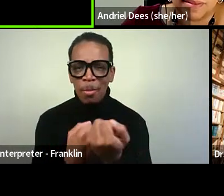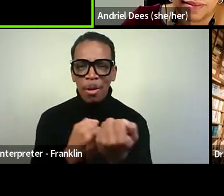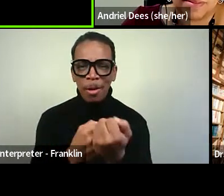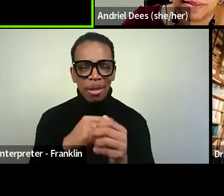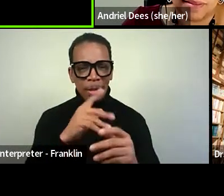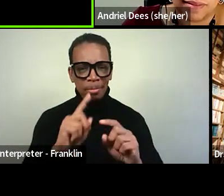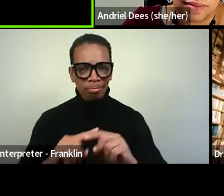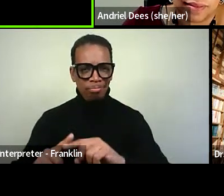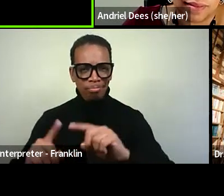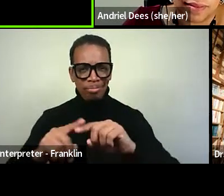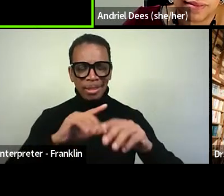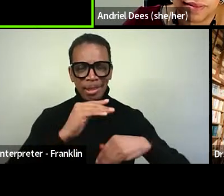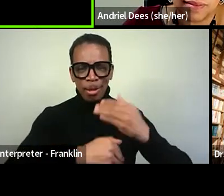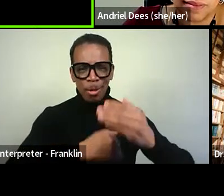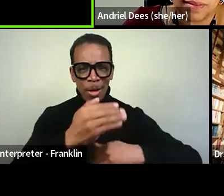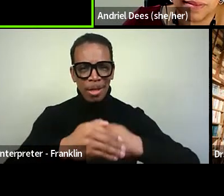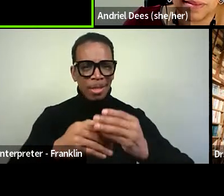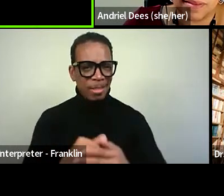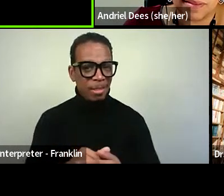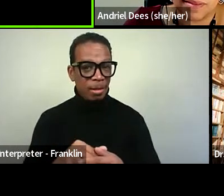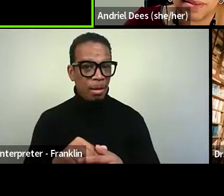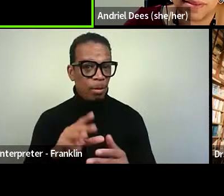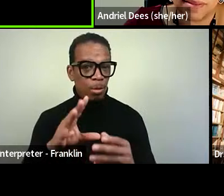different subgroups of students?